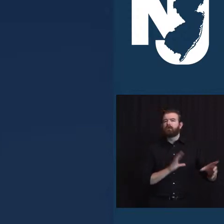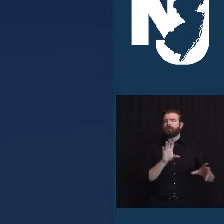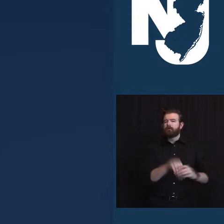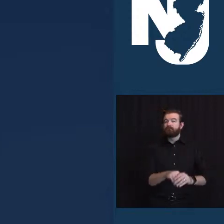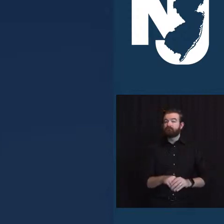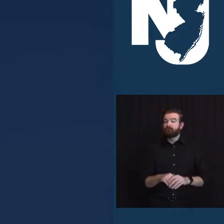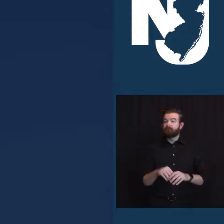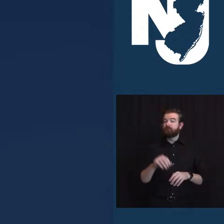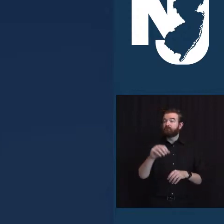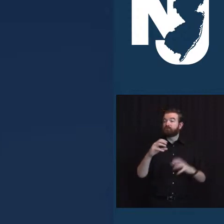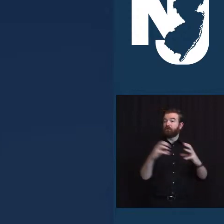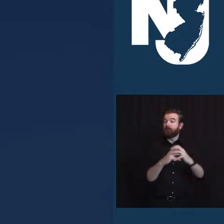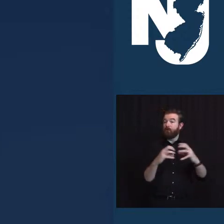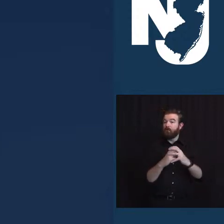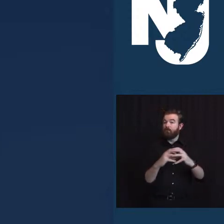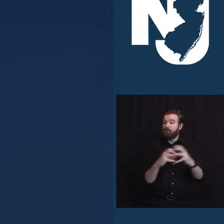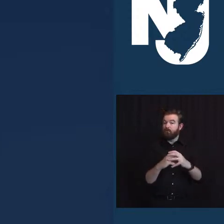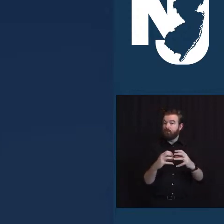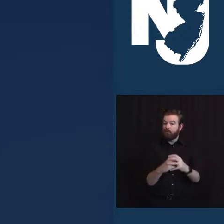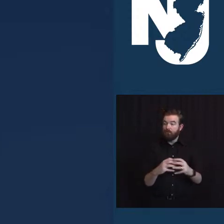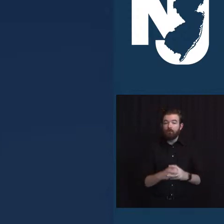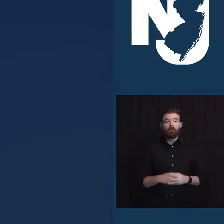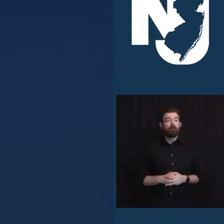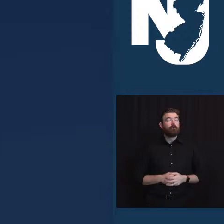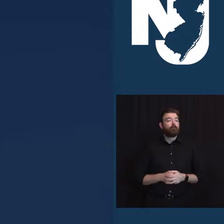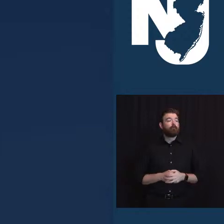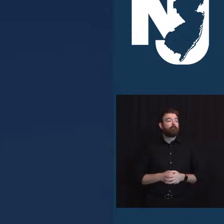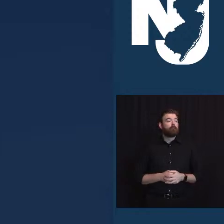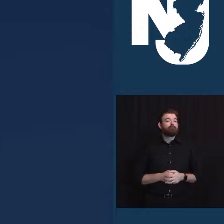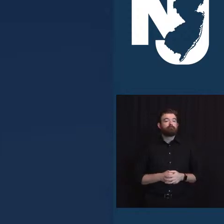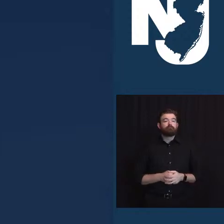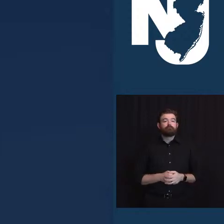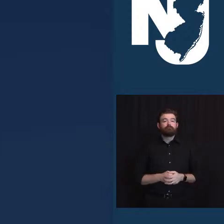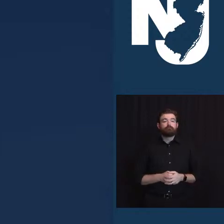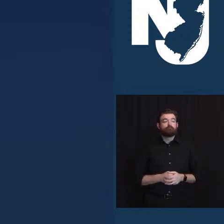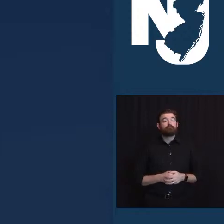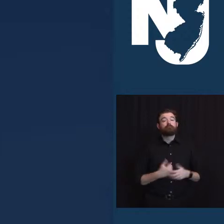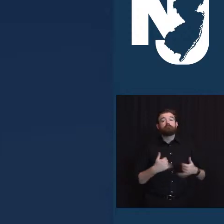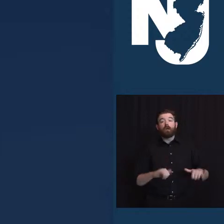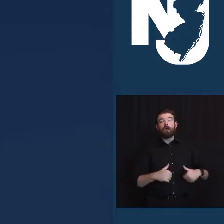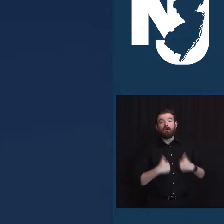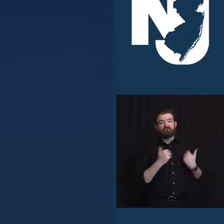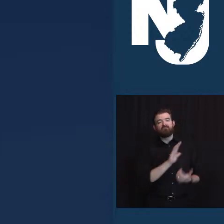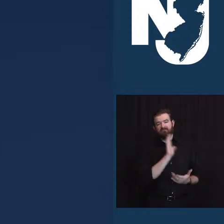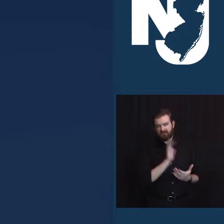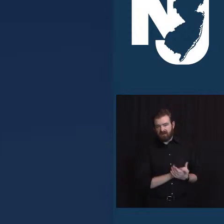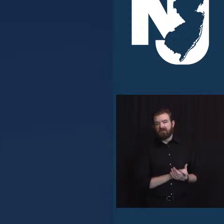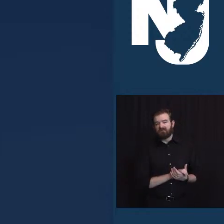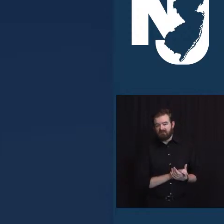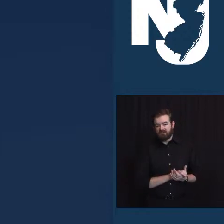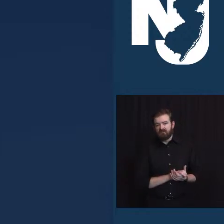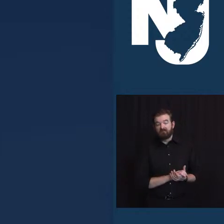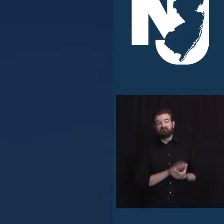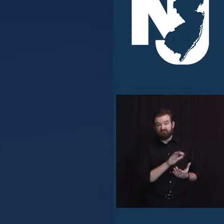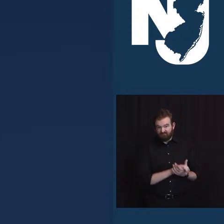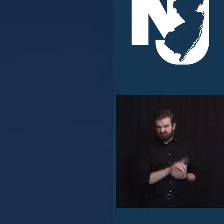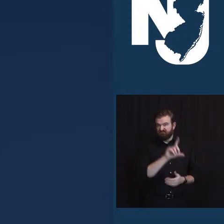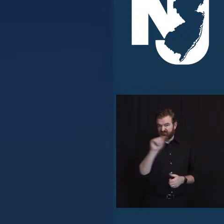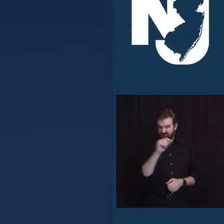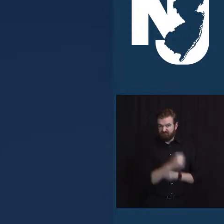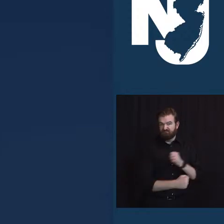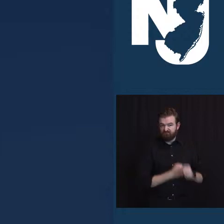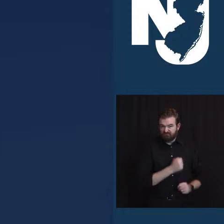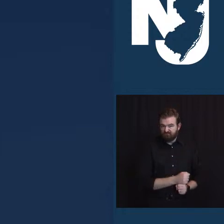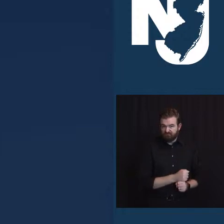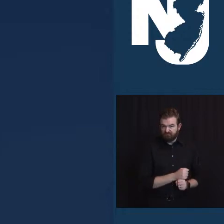shore. Stephen leaves behind his wife of 20 years, Jessica, along with his 2 daughters, Kendall